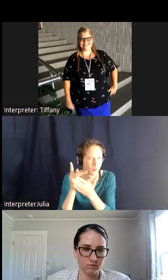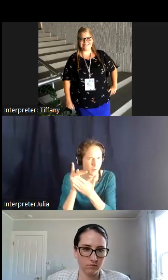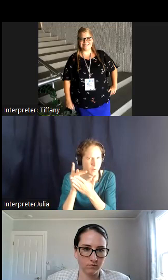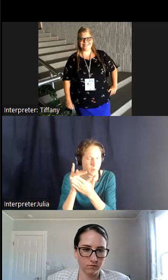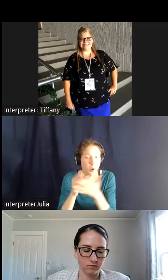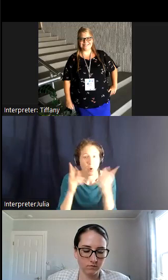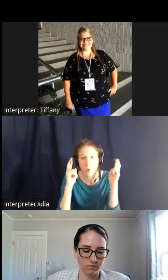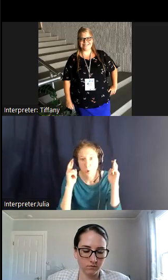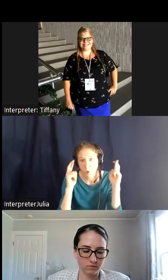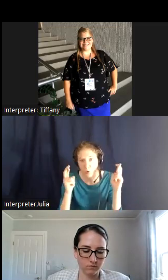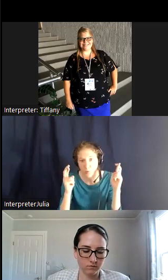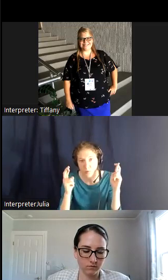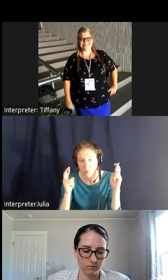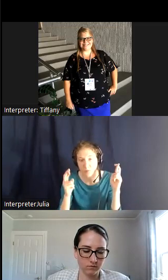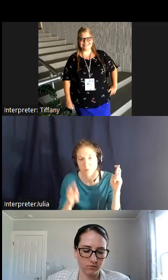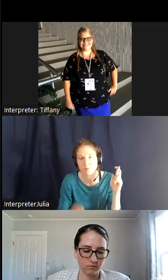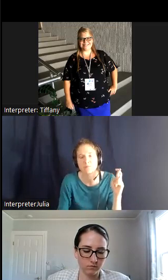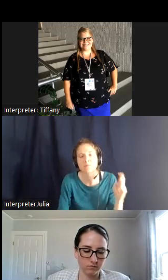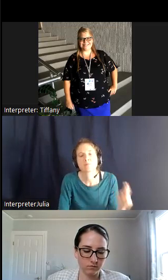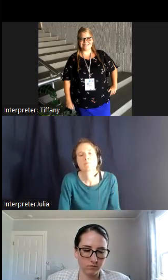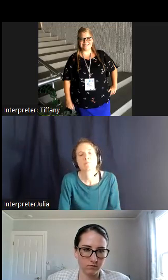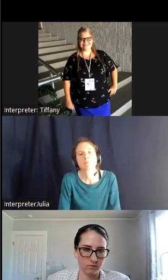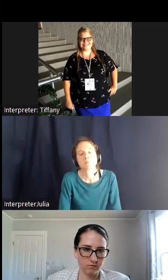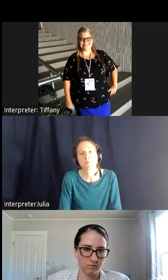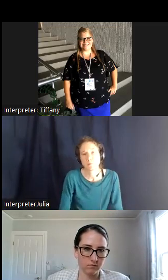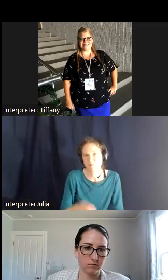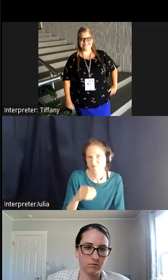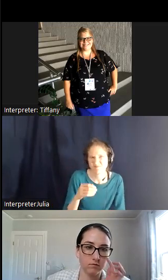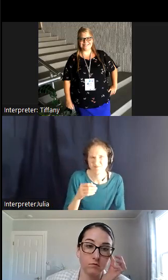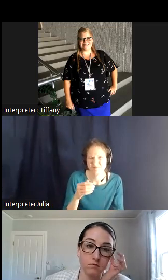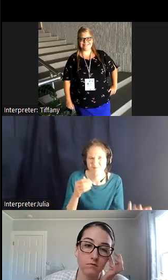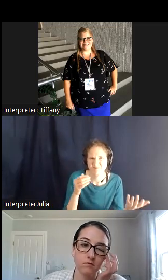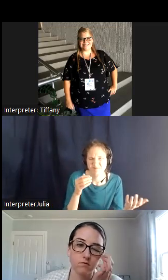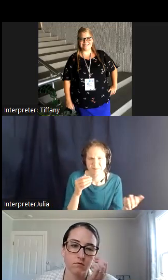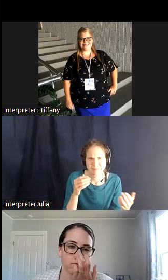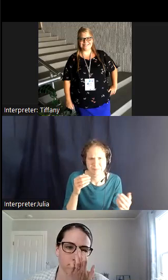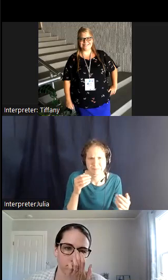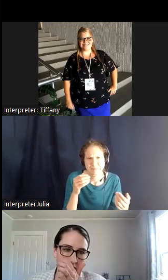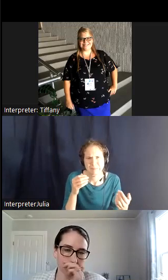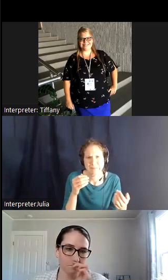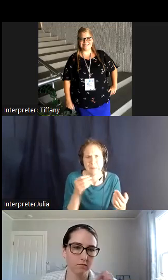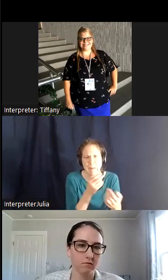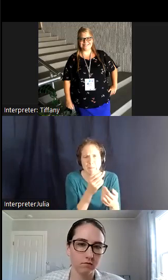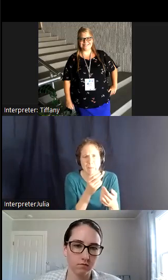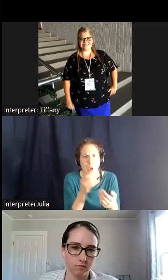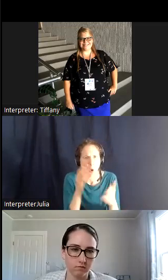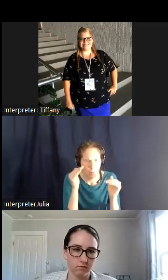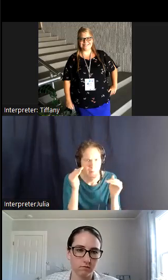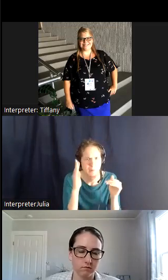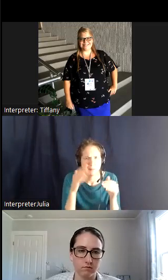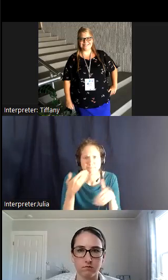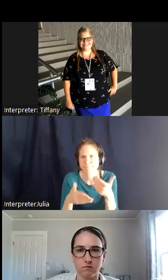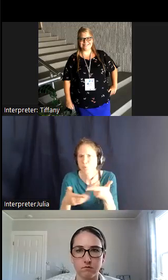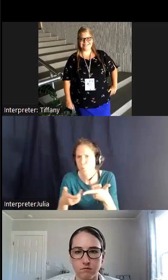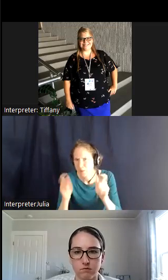hoping that for the sake of the patient, they'll be subject to a pretty tight turnaround timeline